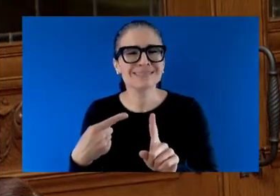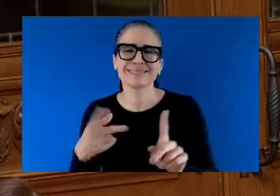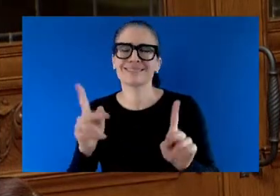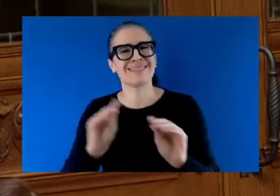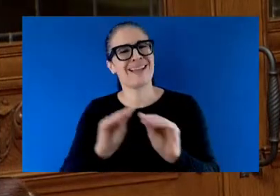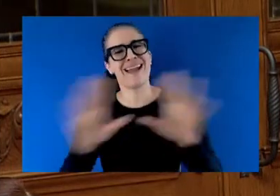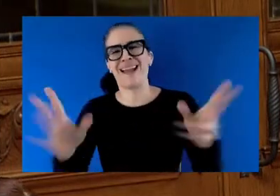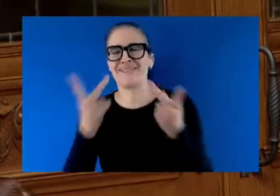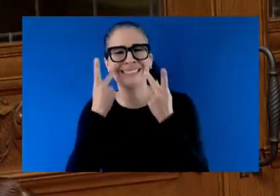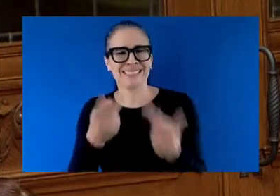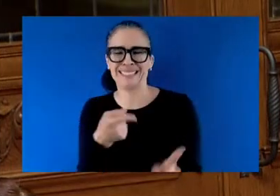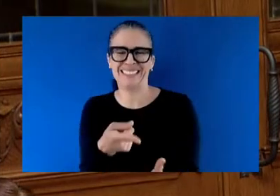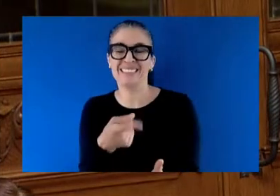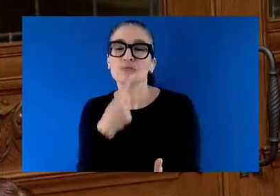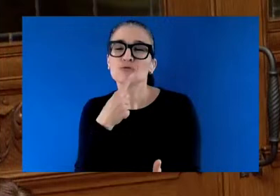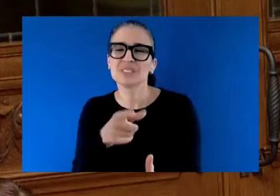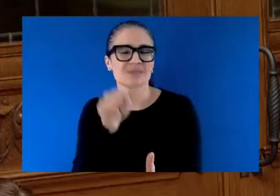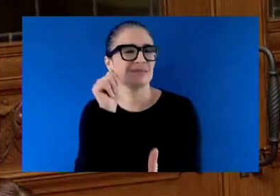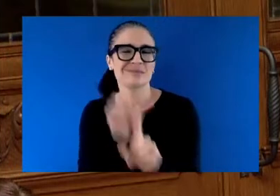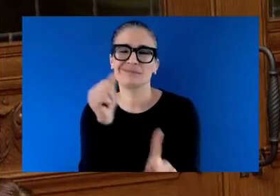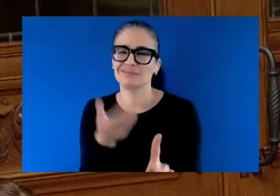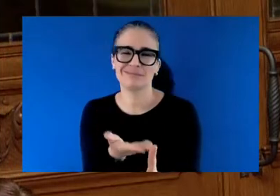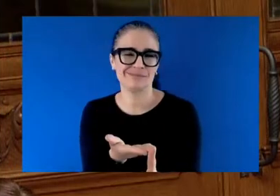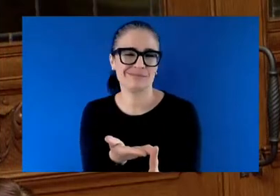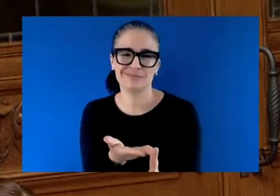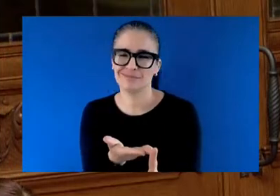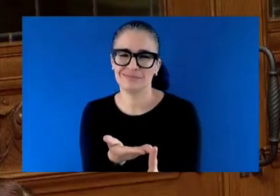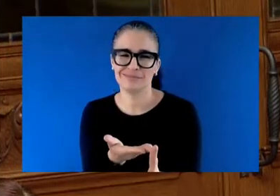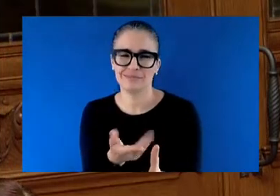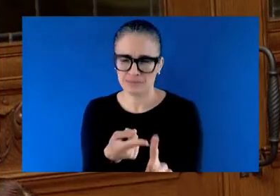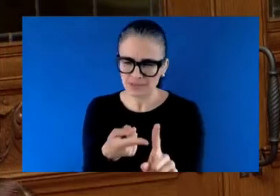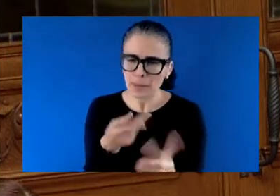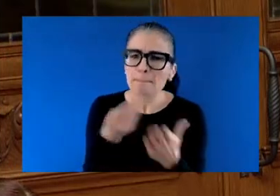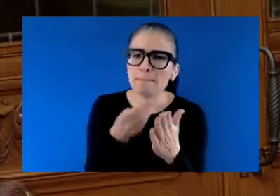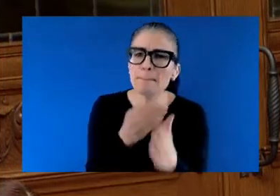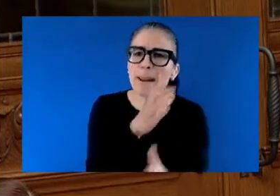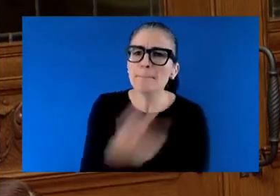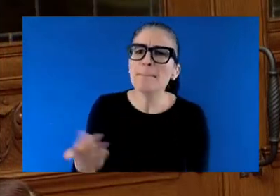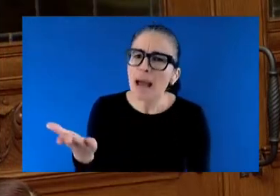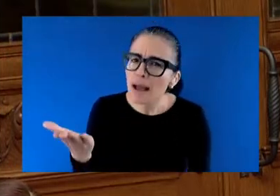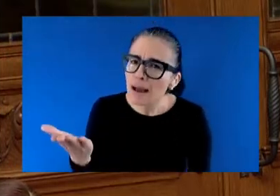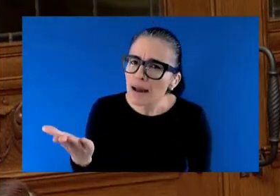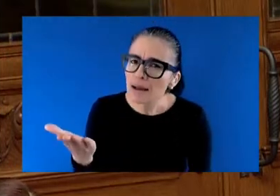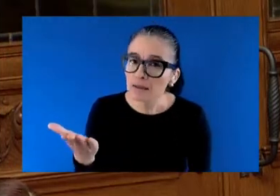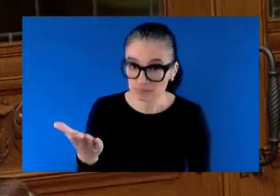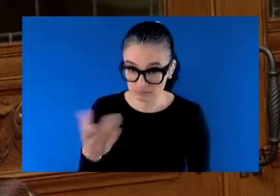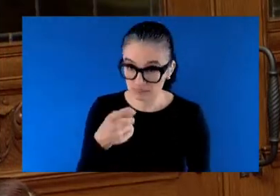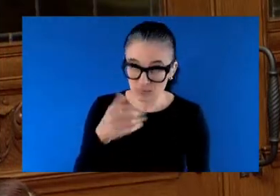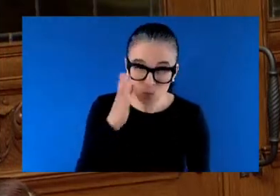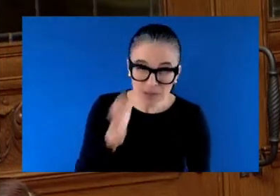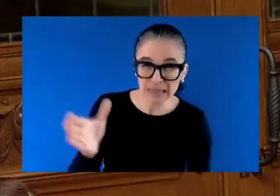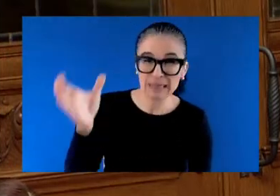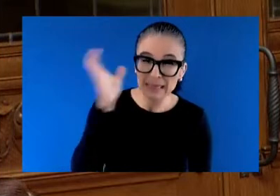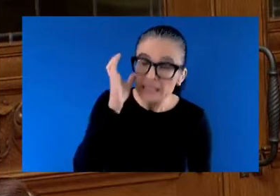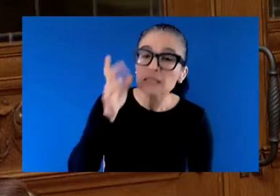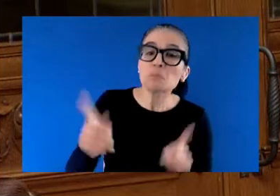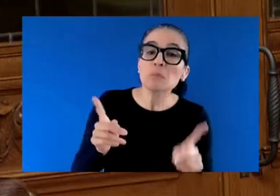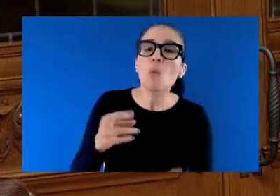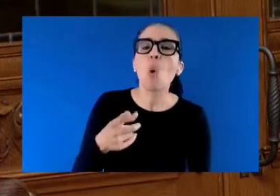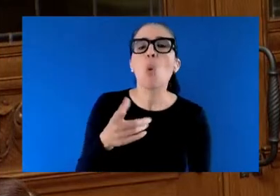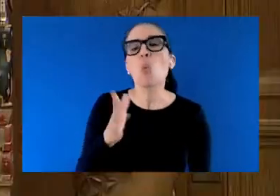of this province, or will they have to throw you and your baloney party out of office before you actually get the message?